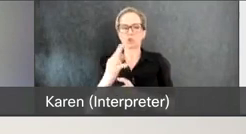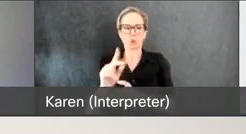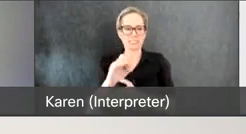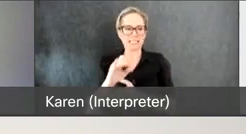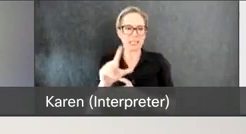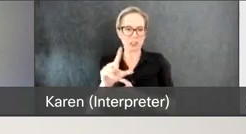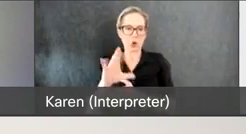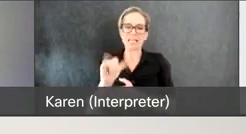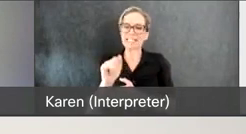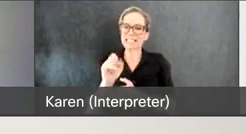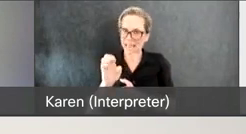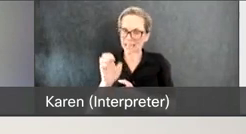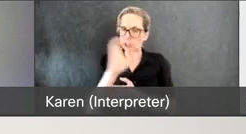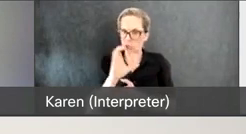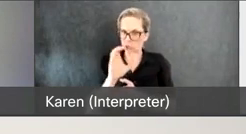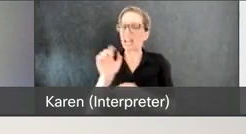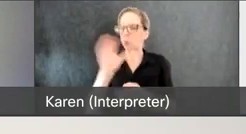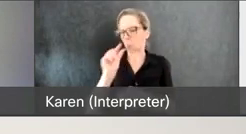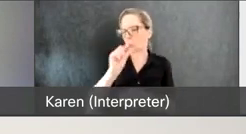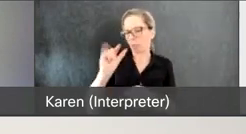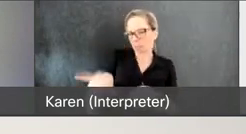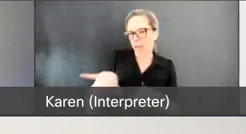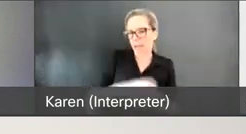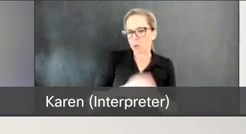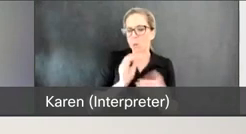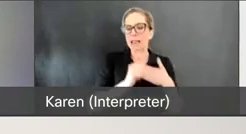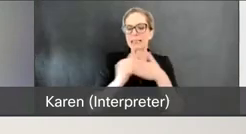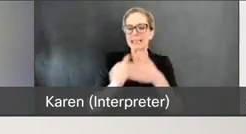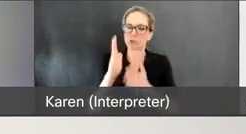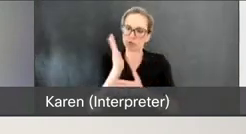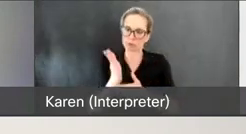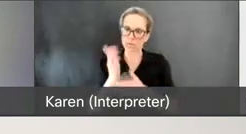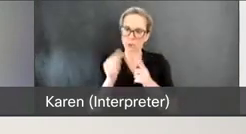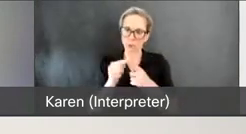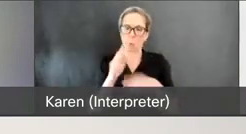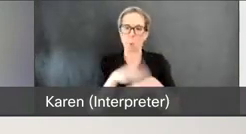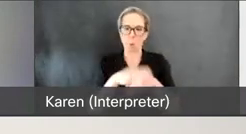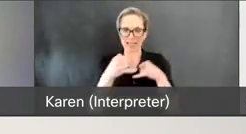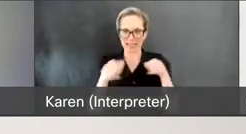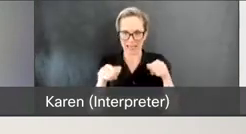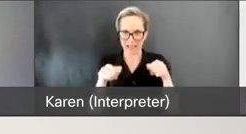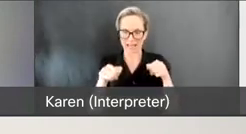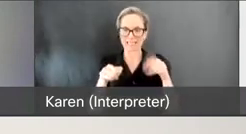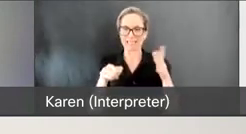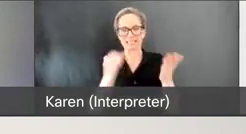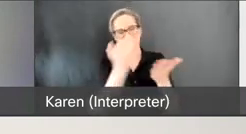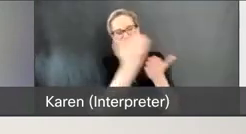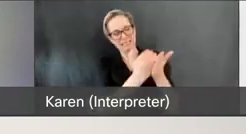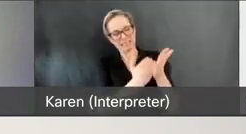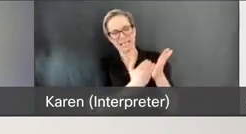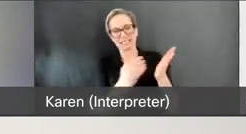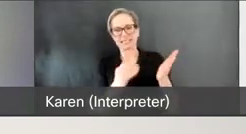search, and that will take you directly to the online docket. So you can type